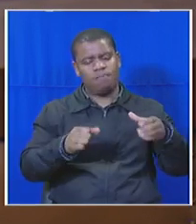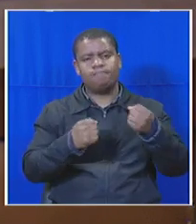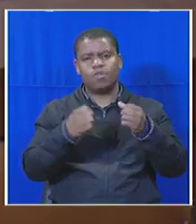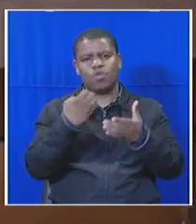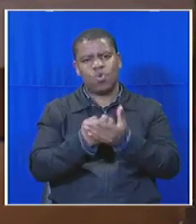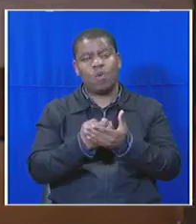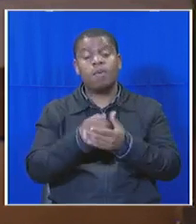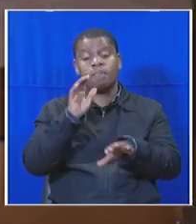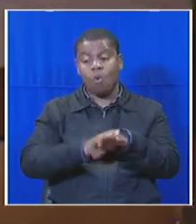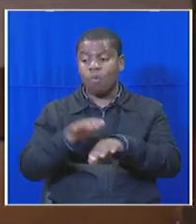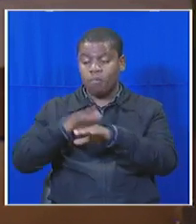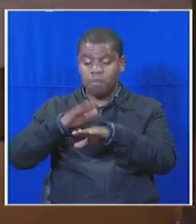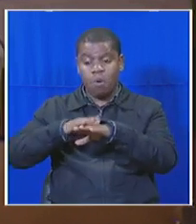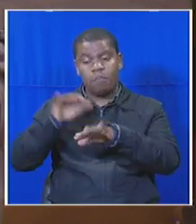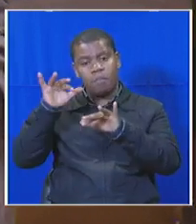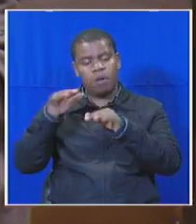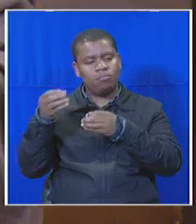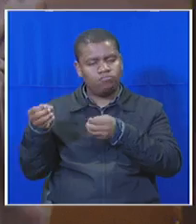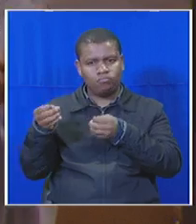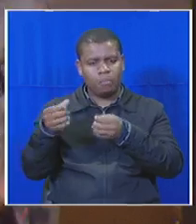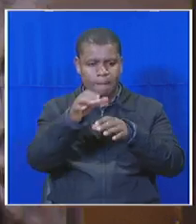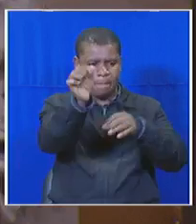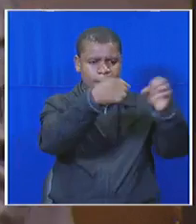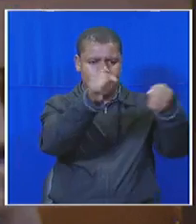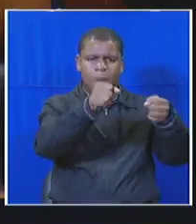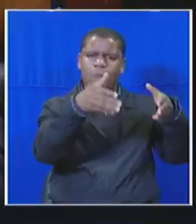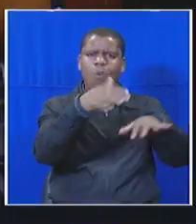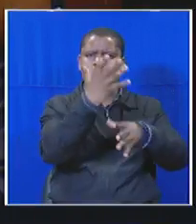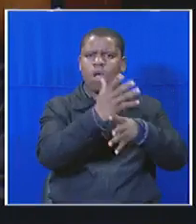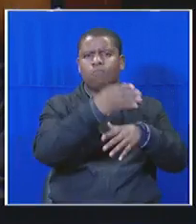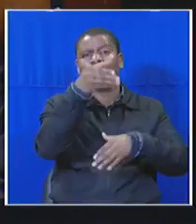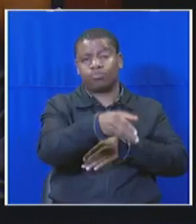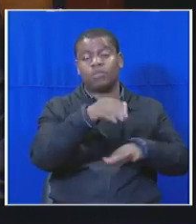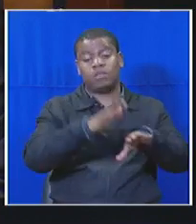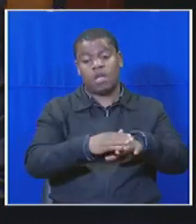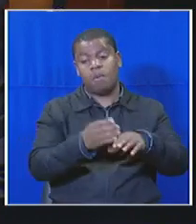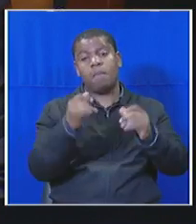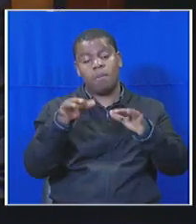to create jobs and feed the nation. Thank you. Honorable van der Merwe.